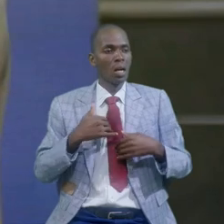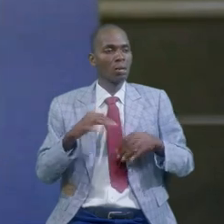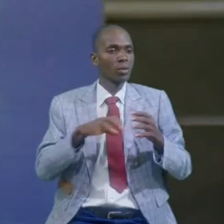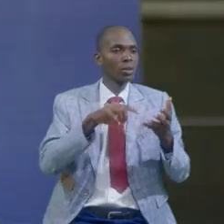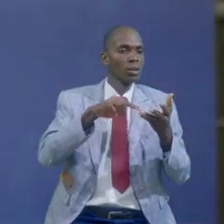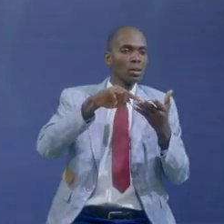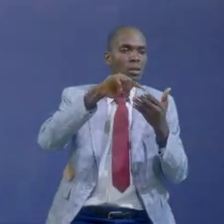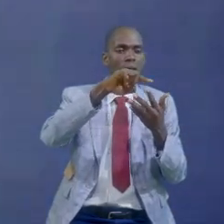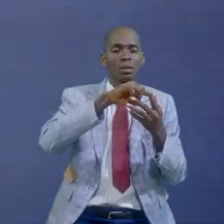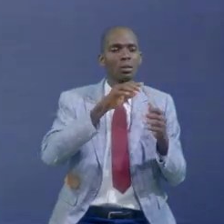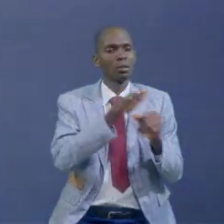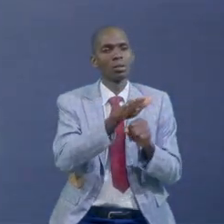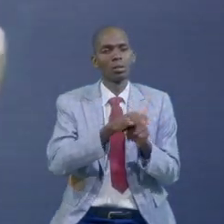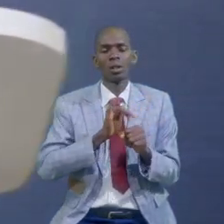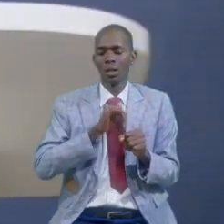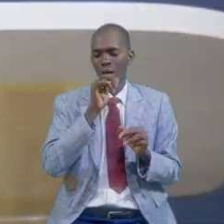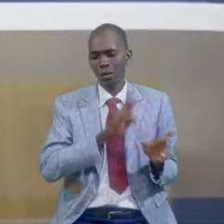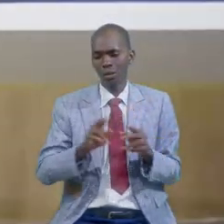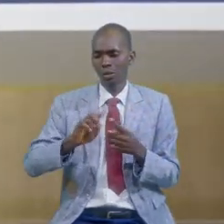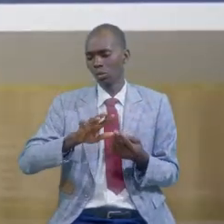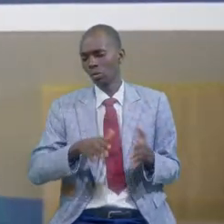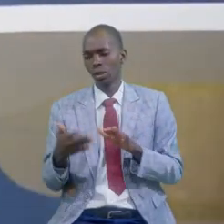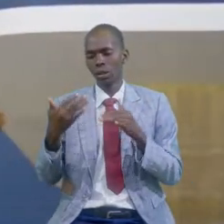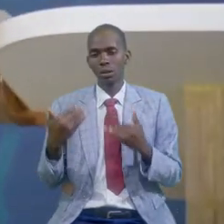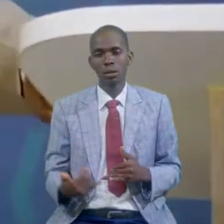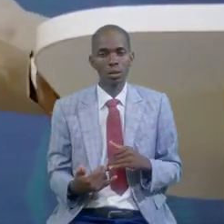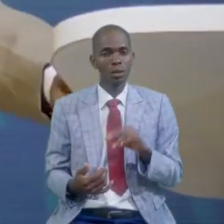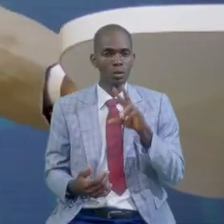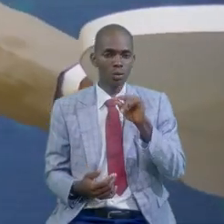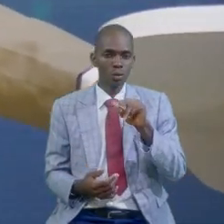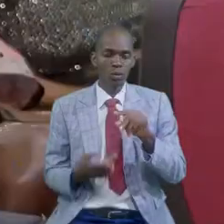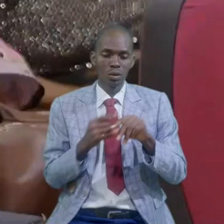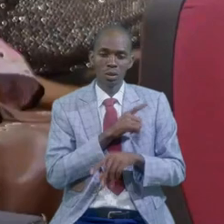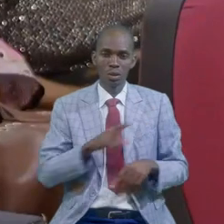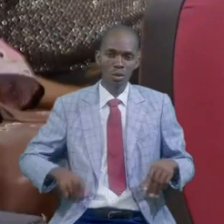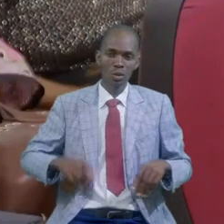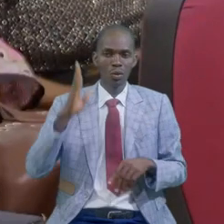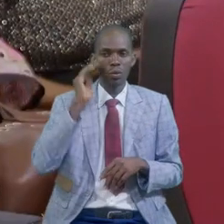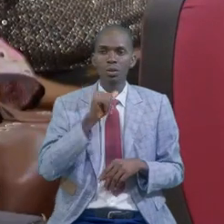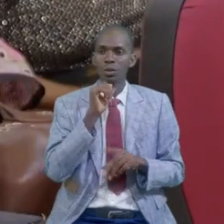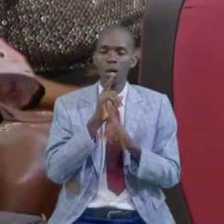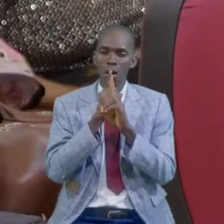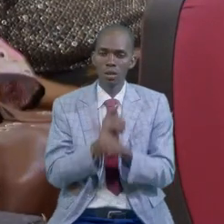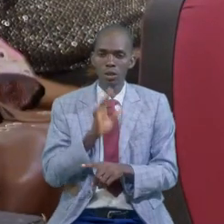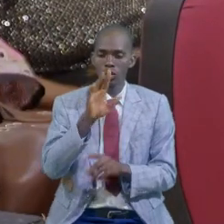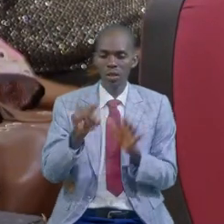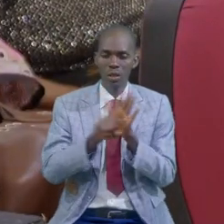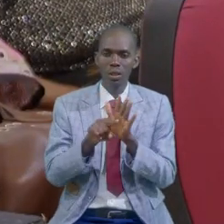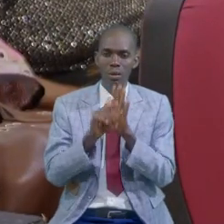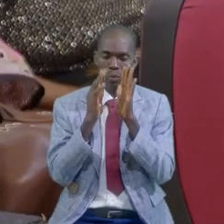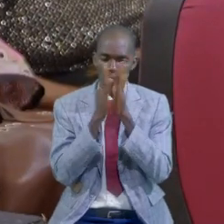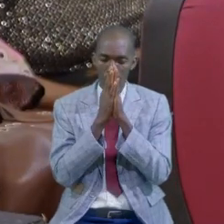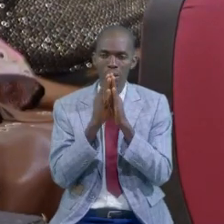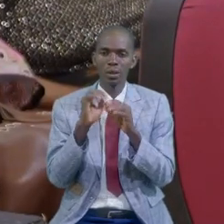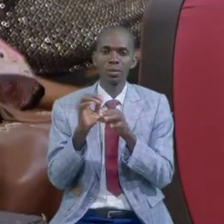to go now. No, you are not ready to go. The Lord will not answer your negative prayer. He